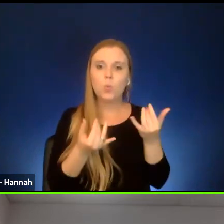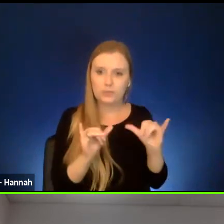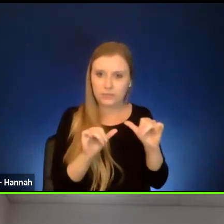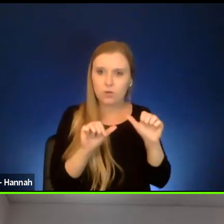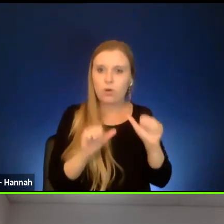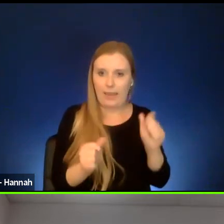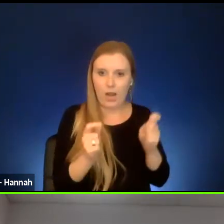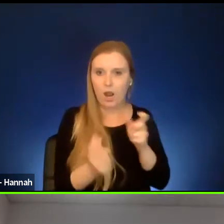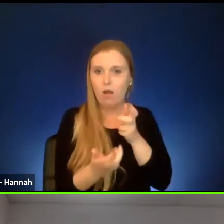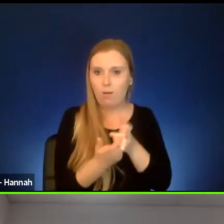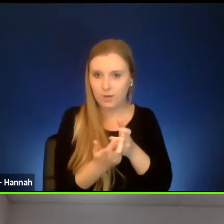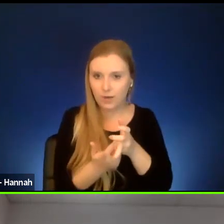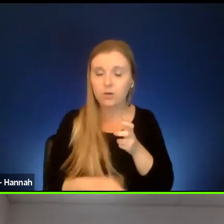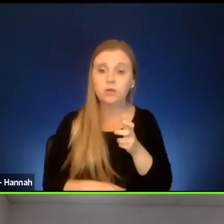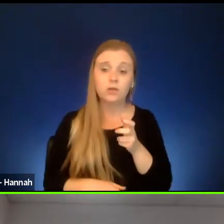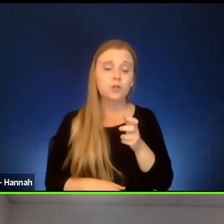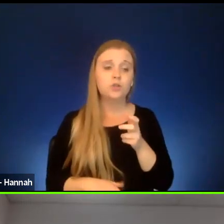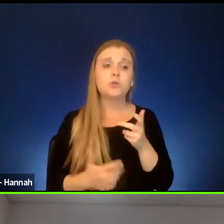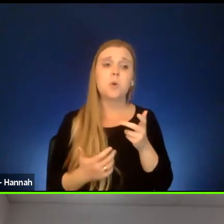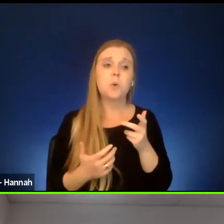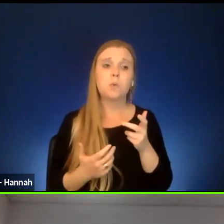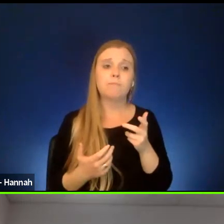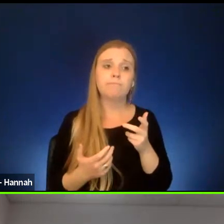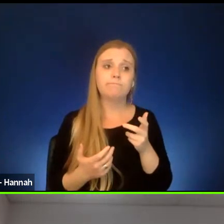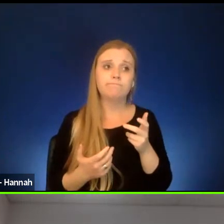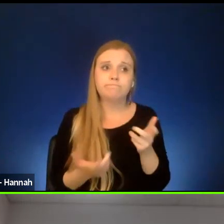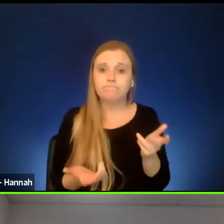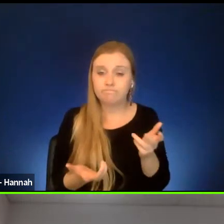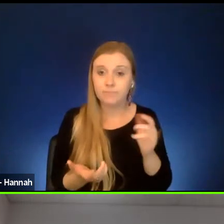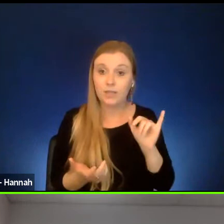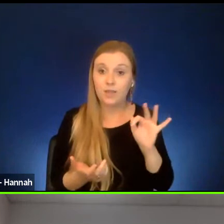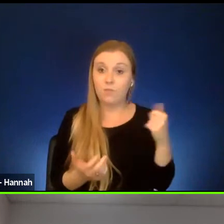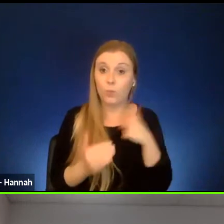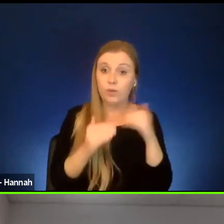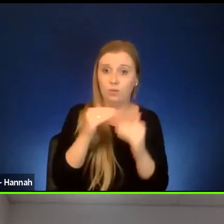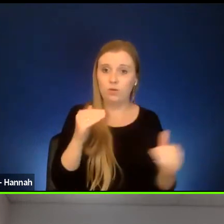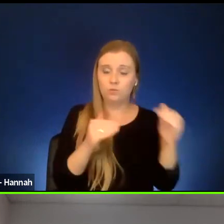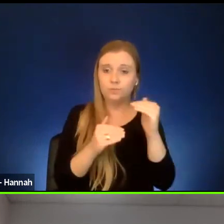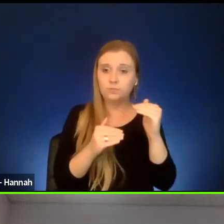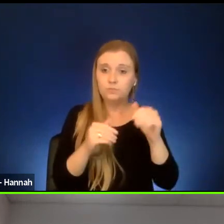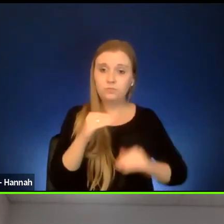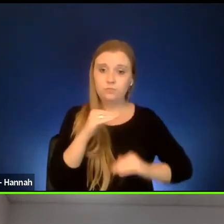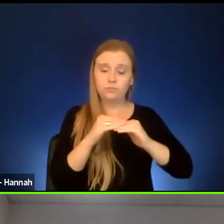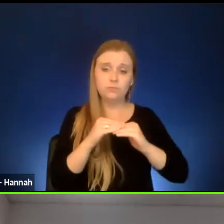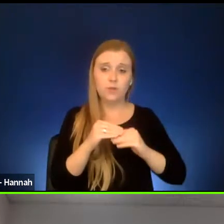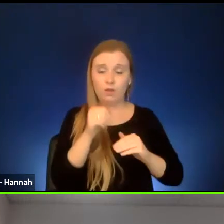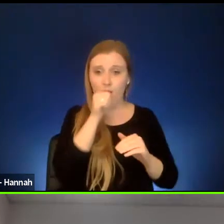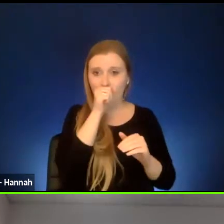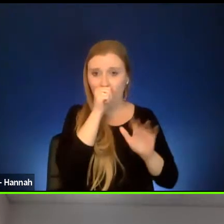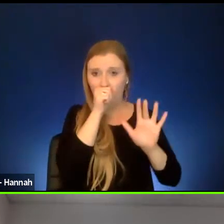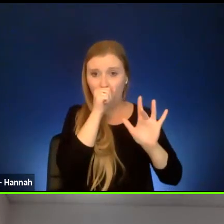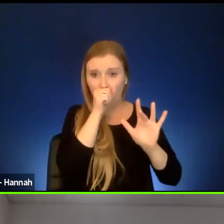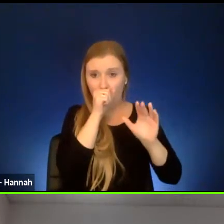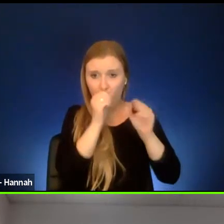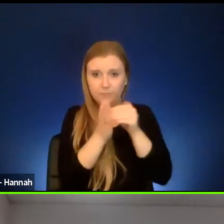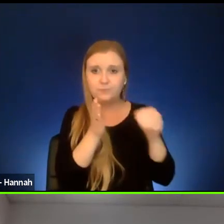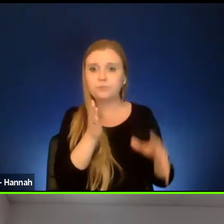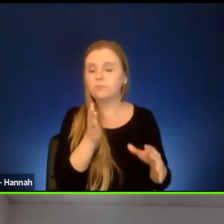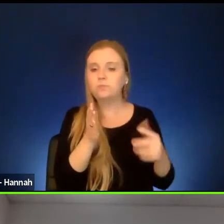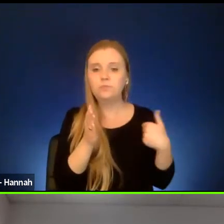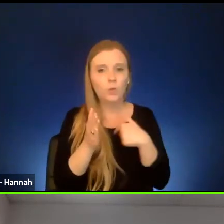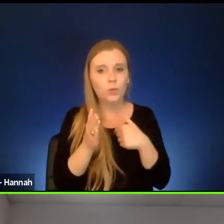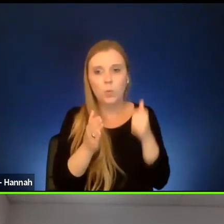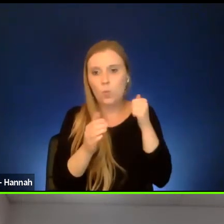So it's not to say that if we go over the capacity by 25 scholars, then we won't be able to